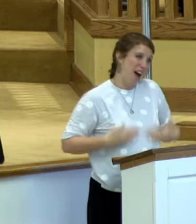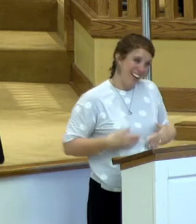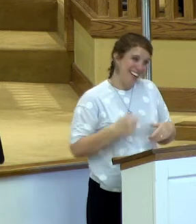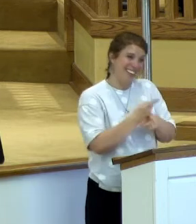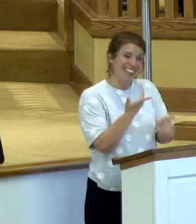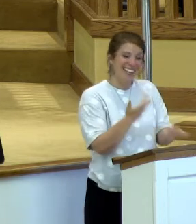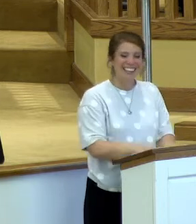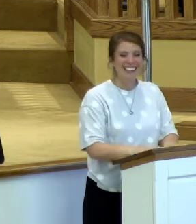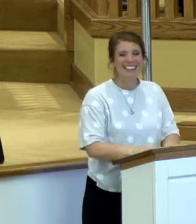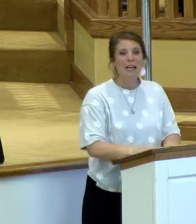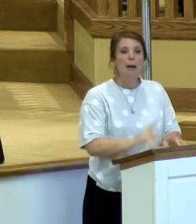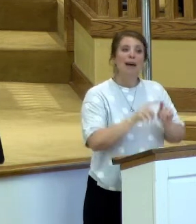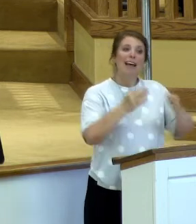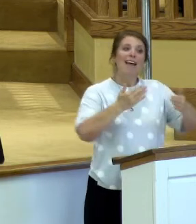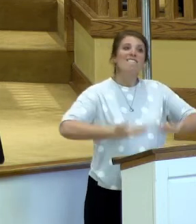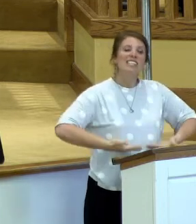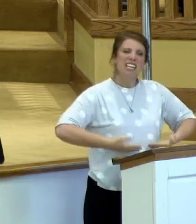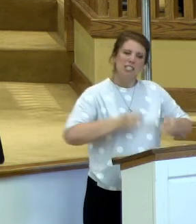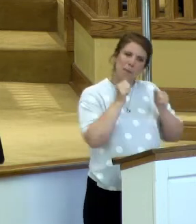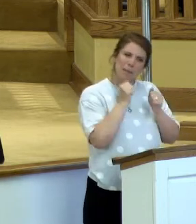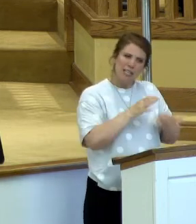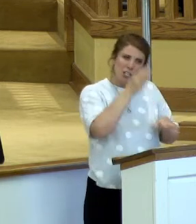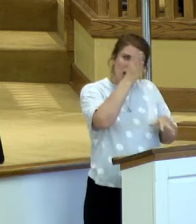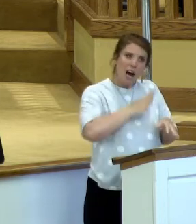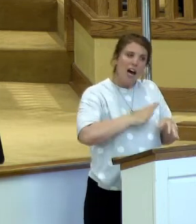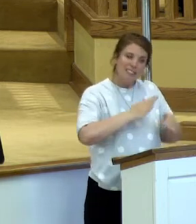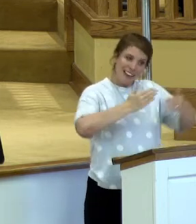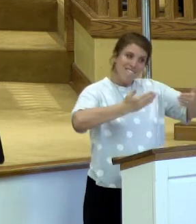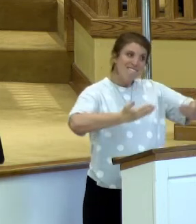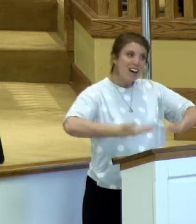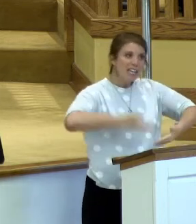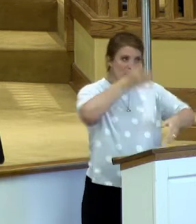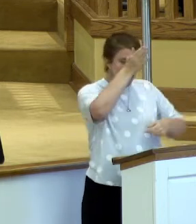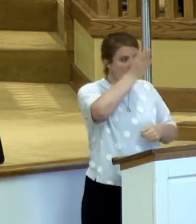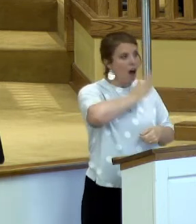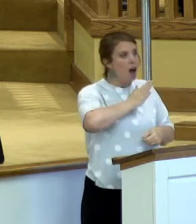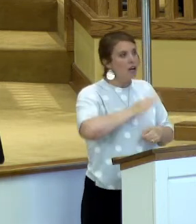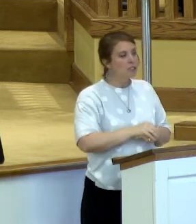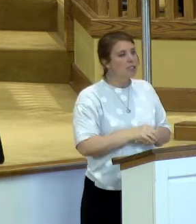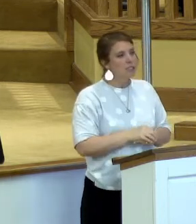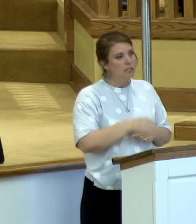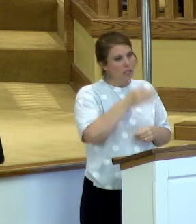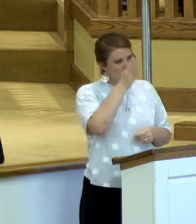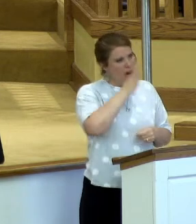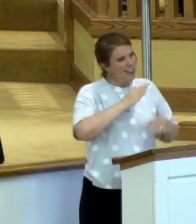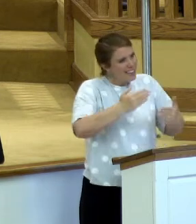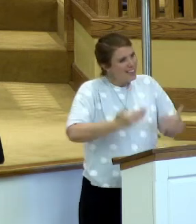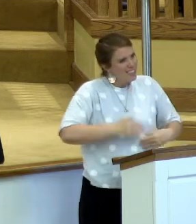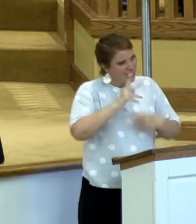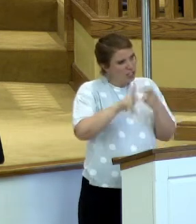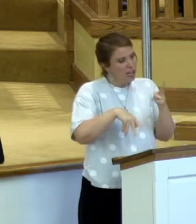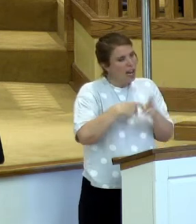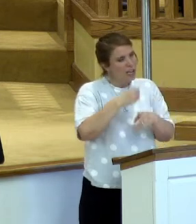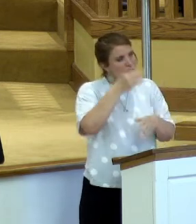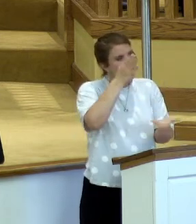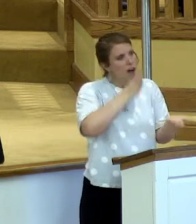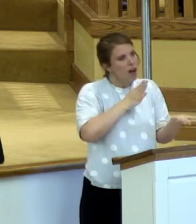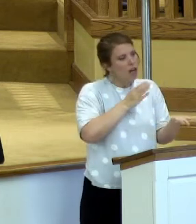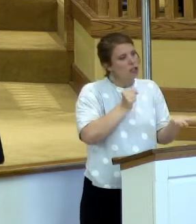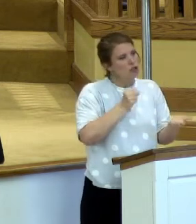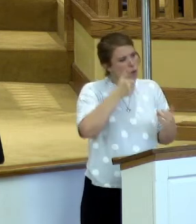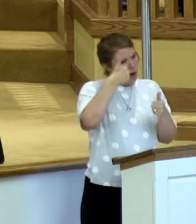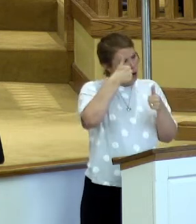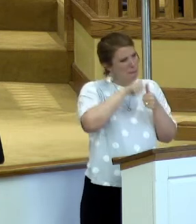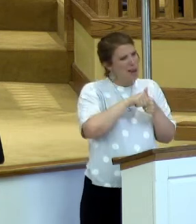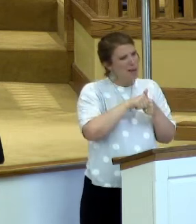right? But an invitation is a blessing. God is an inviting God, right? God is an invitation kind of a God. And so I